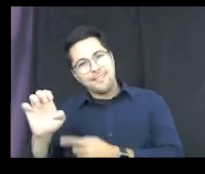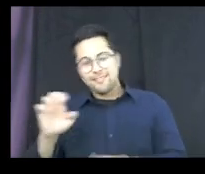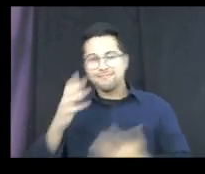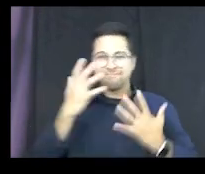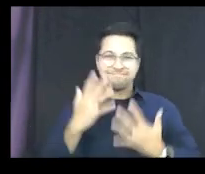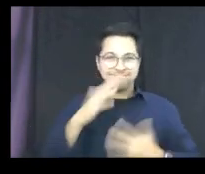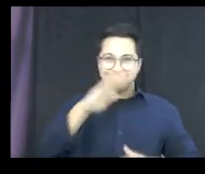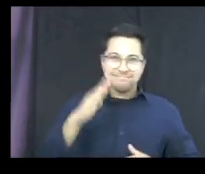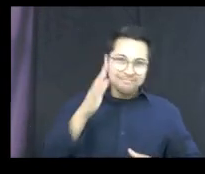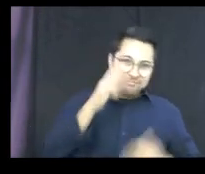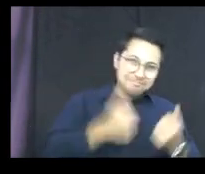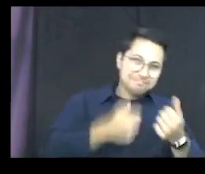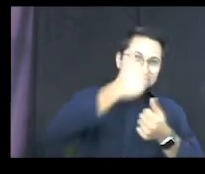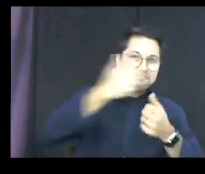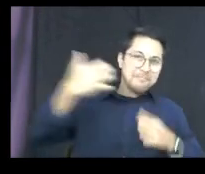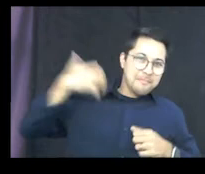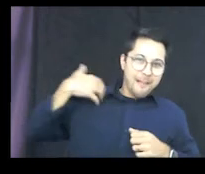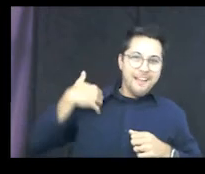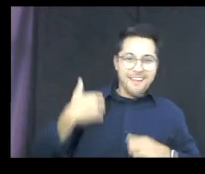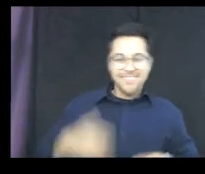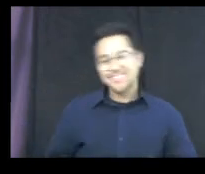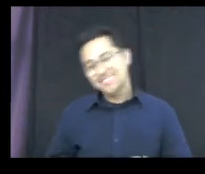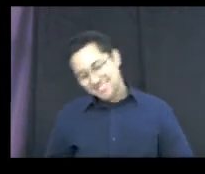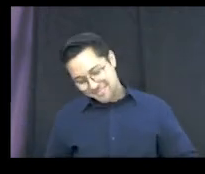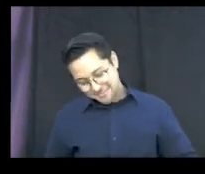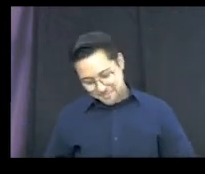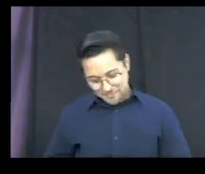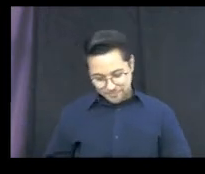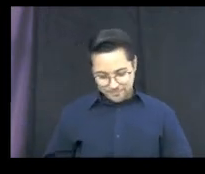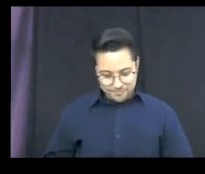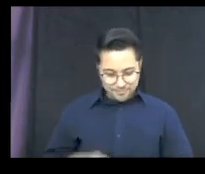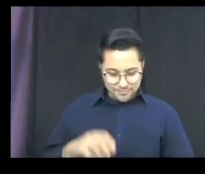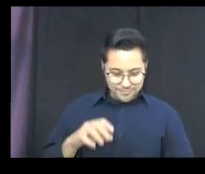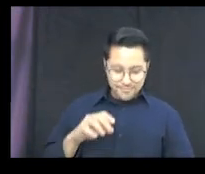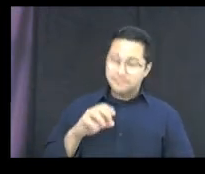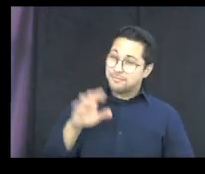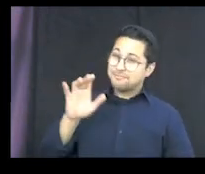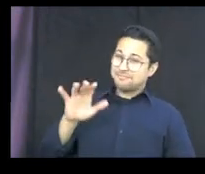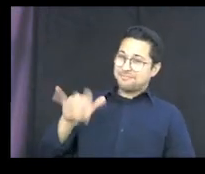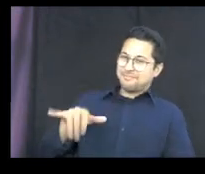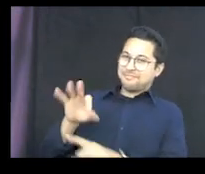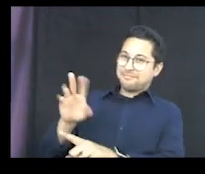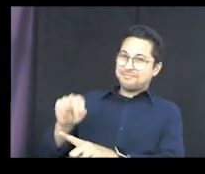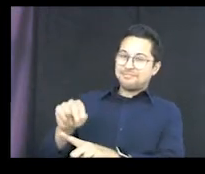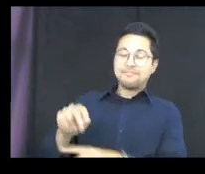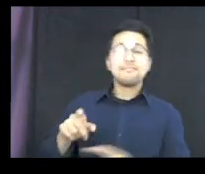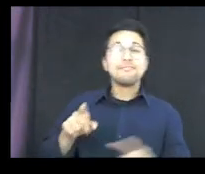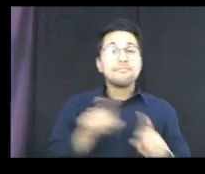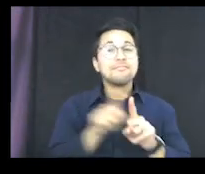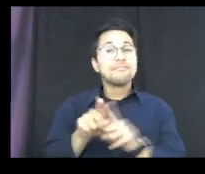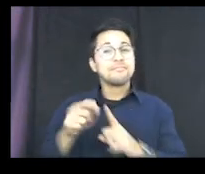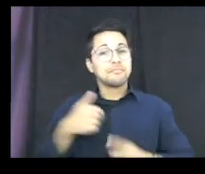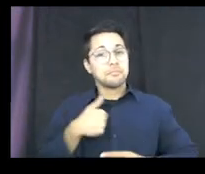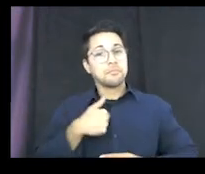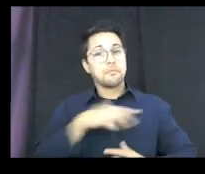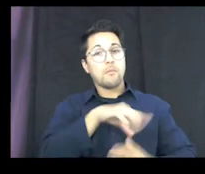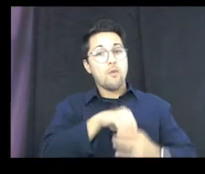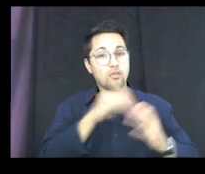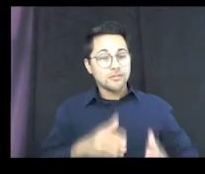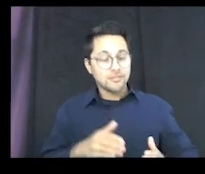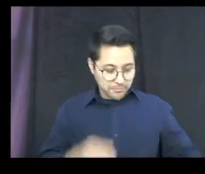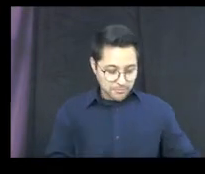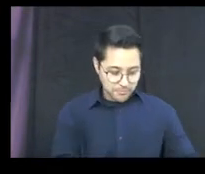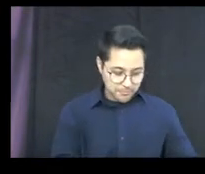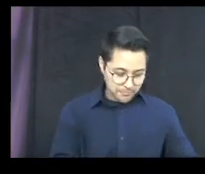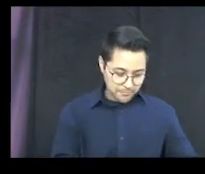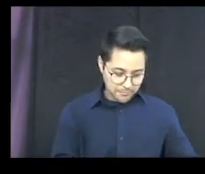boss. Always miss it just by that much. So that it's fun. And then as a participant,